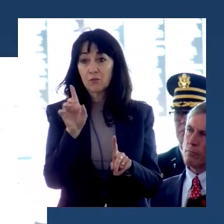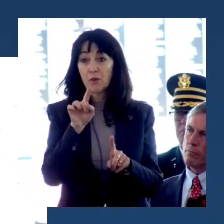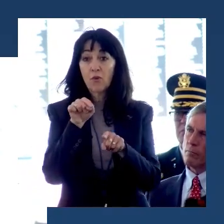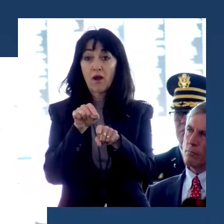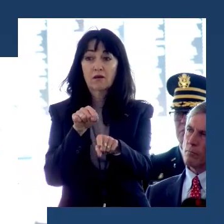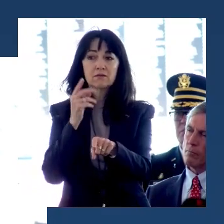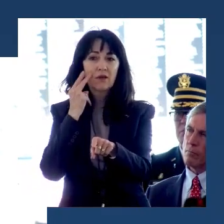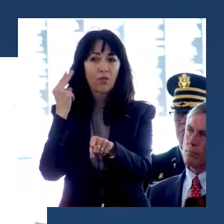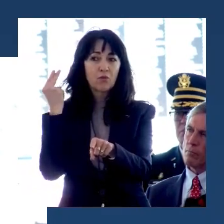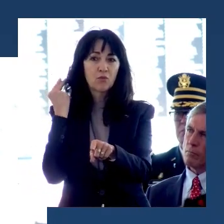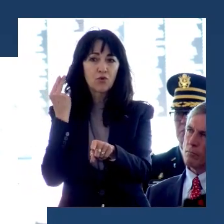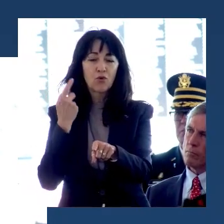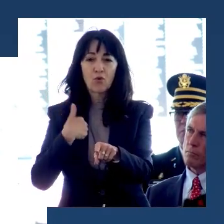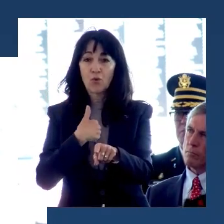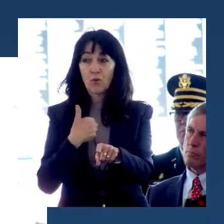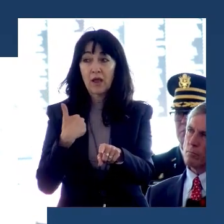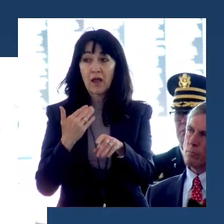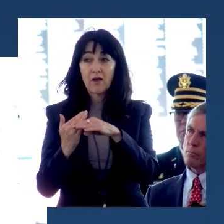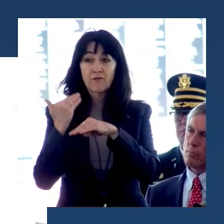where we have more than